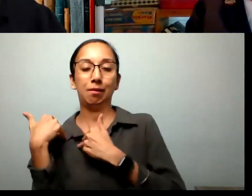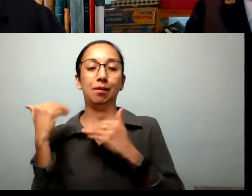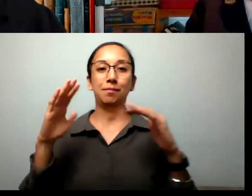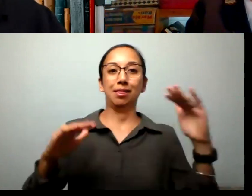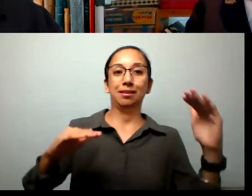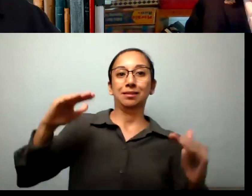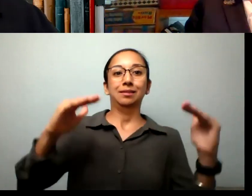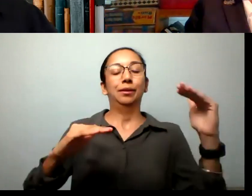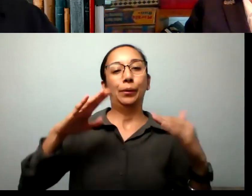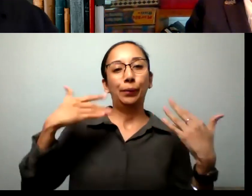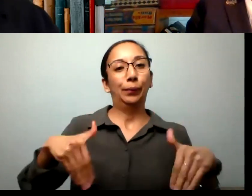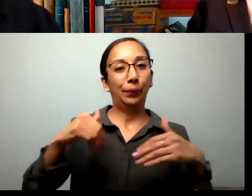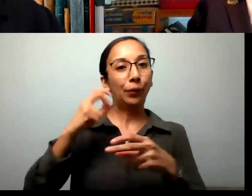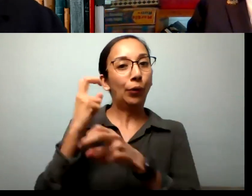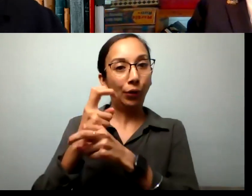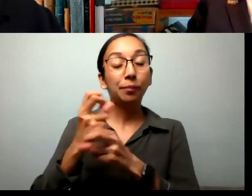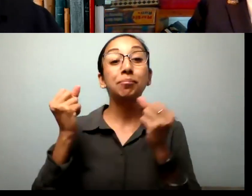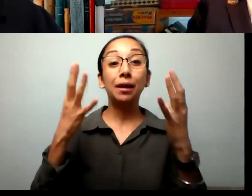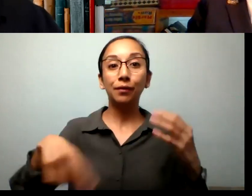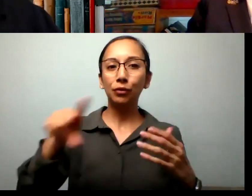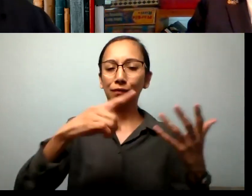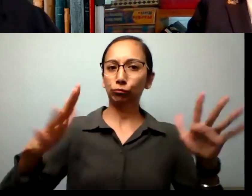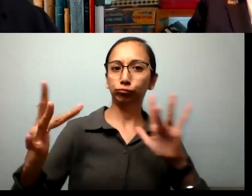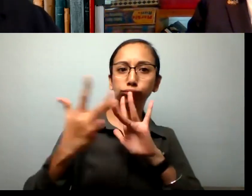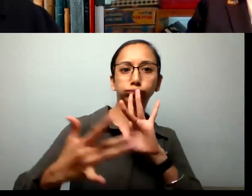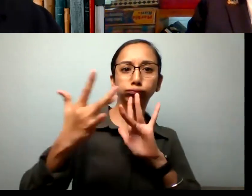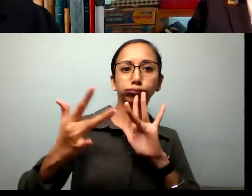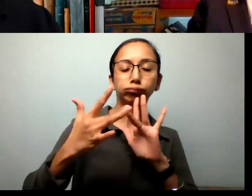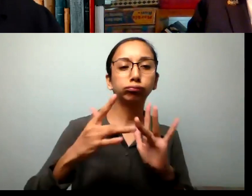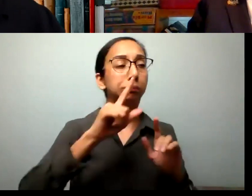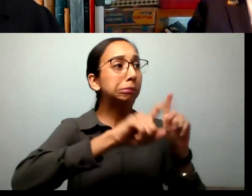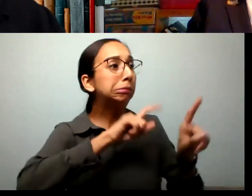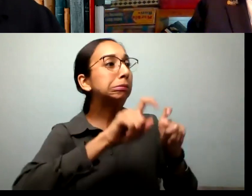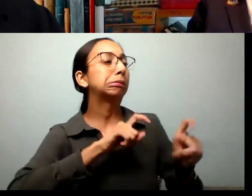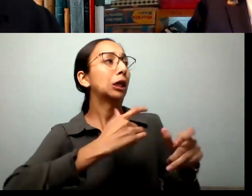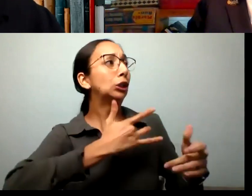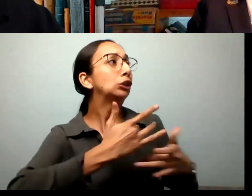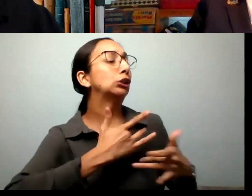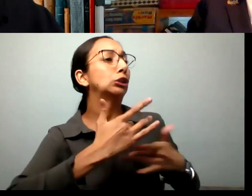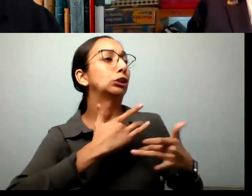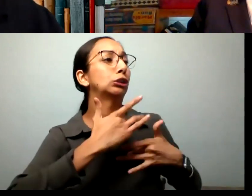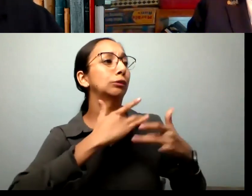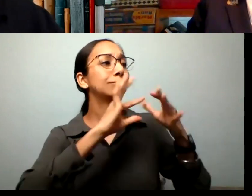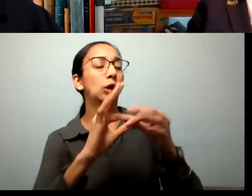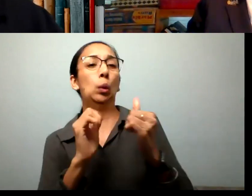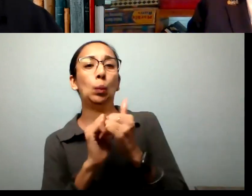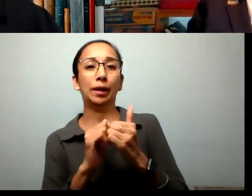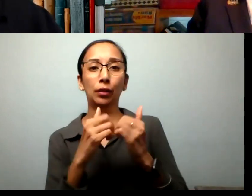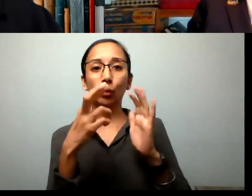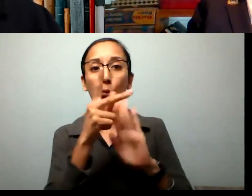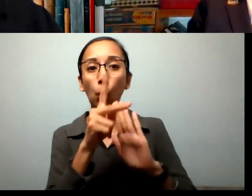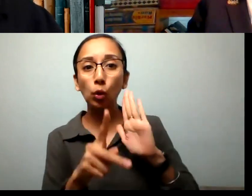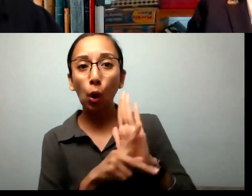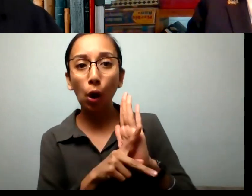know it's hard. And many of you have reached out to my office with questions and with concerns about the measures and